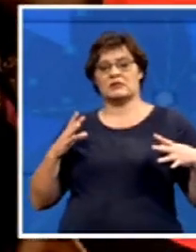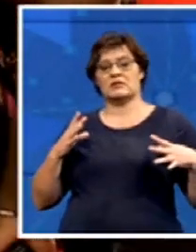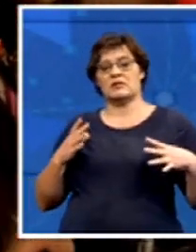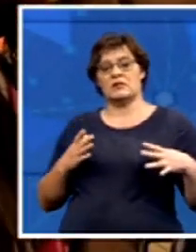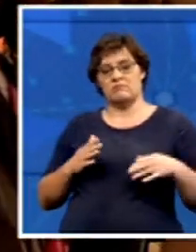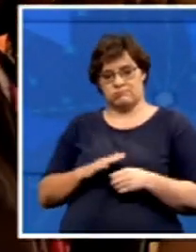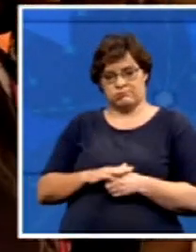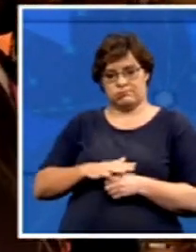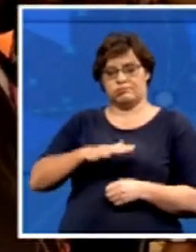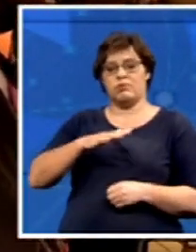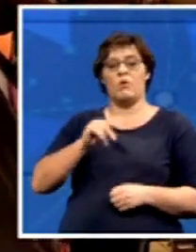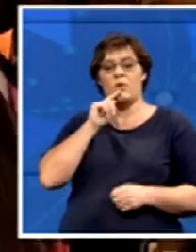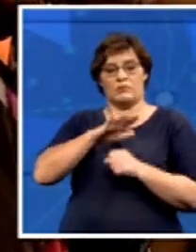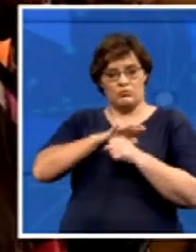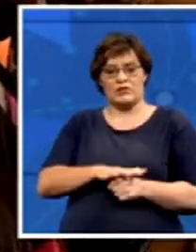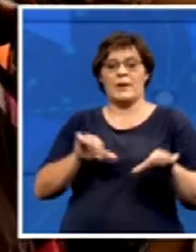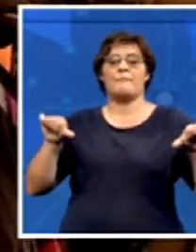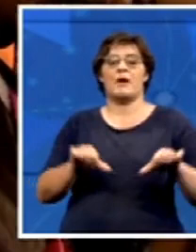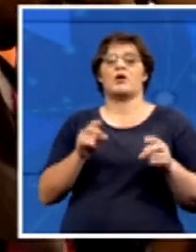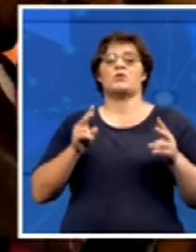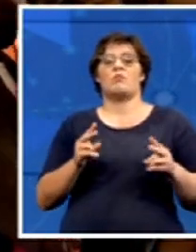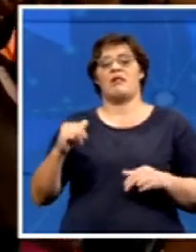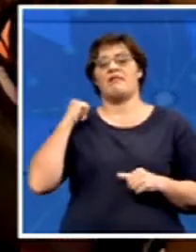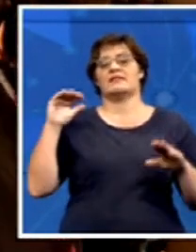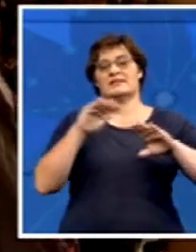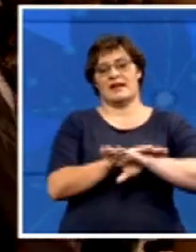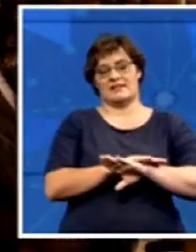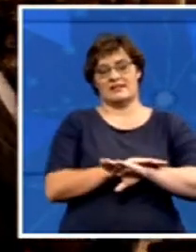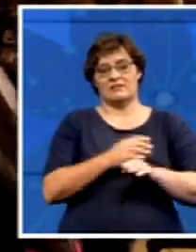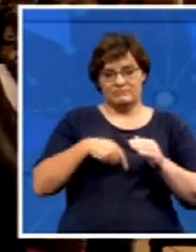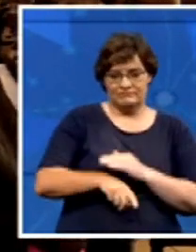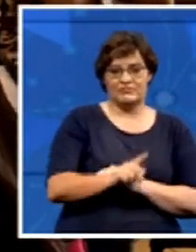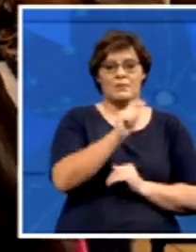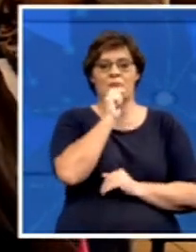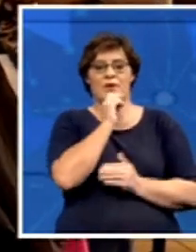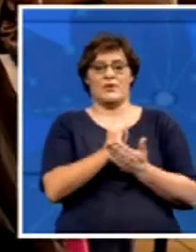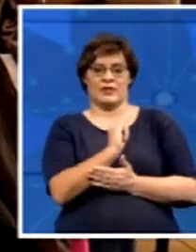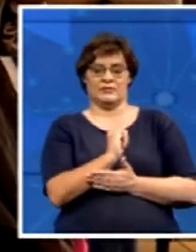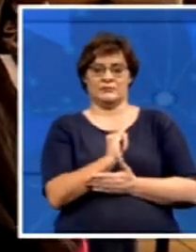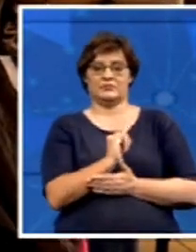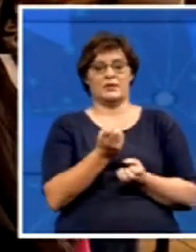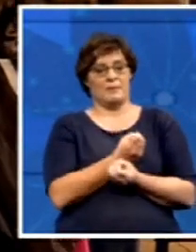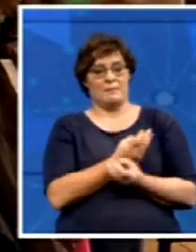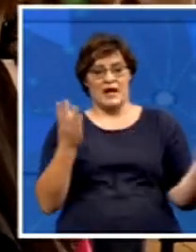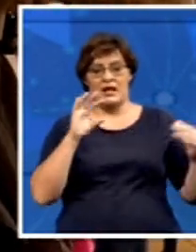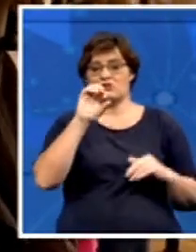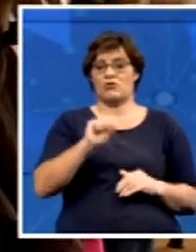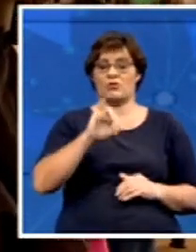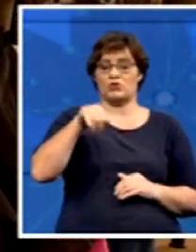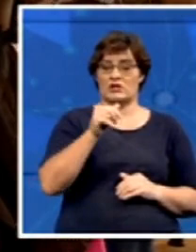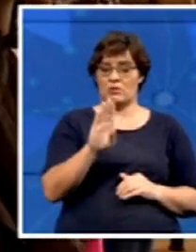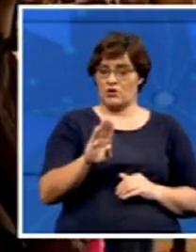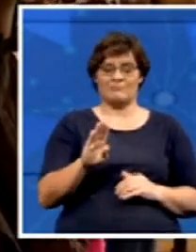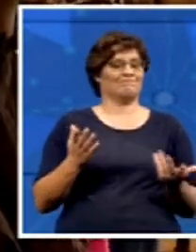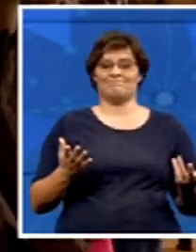normal as of last night into this morning. But many residents in the south of Johannesburg, this is several areas. In fact,